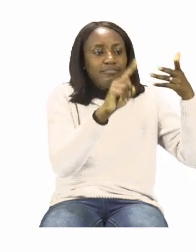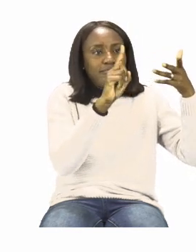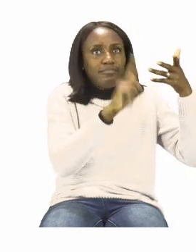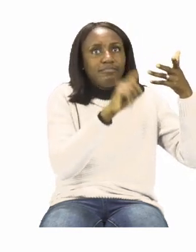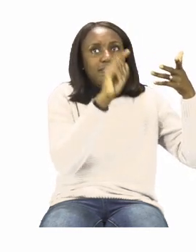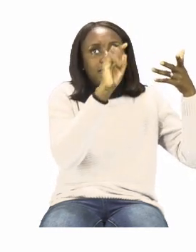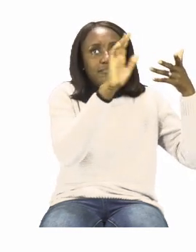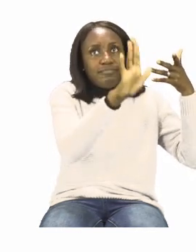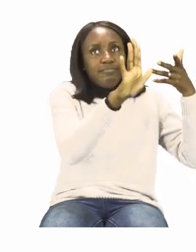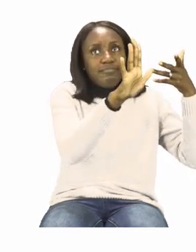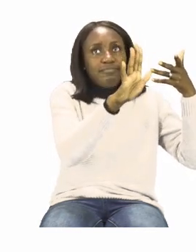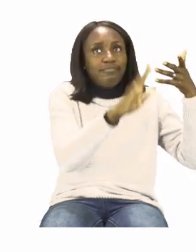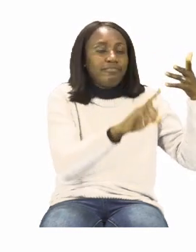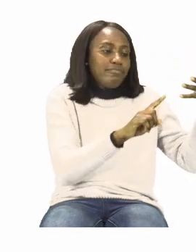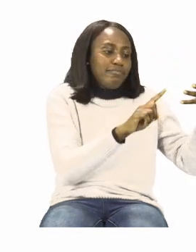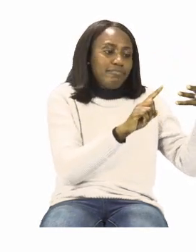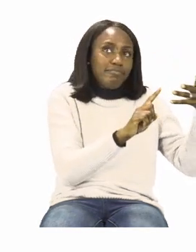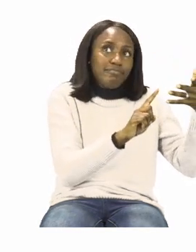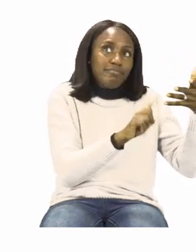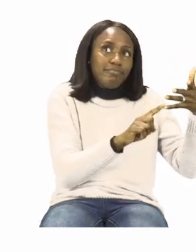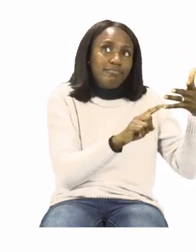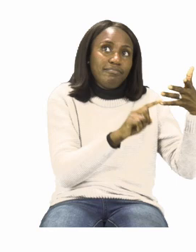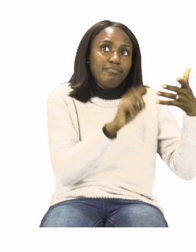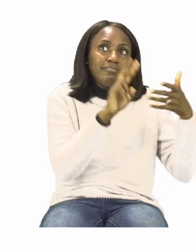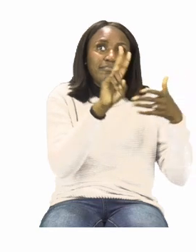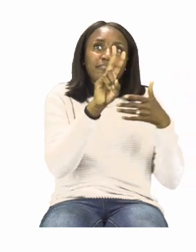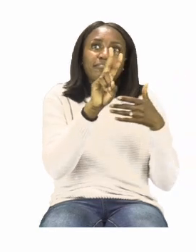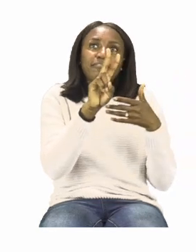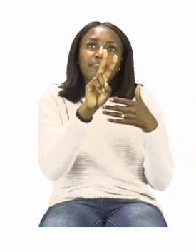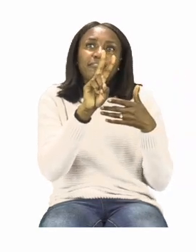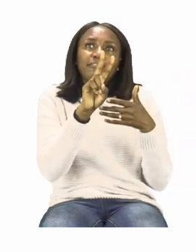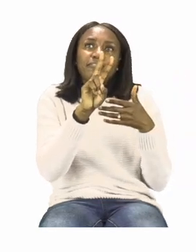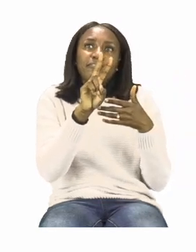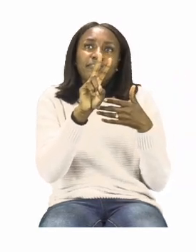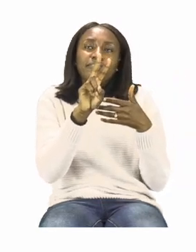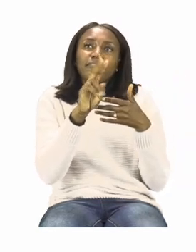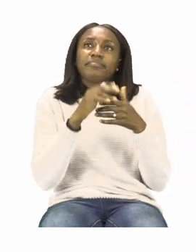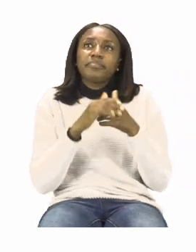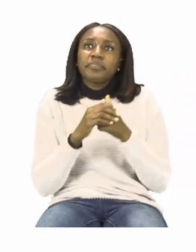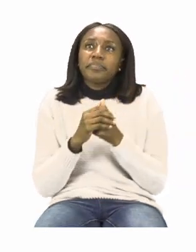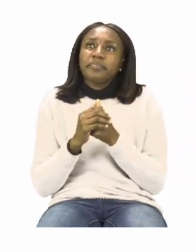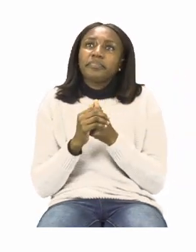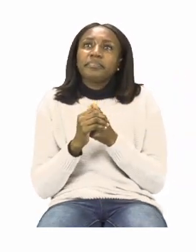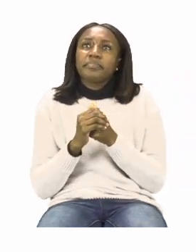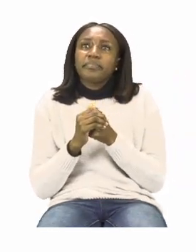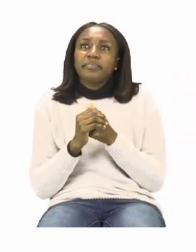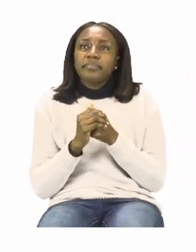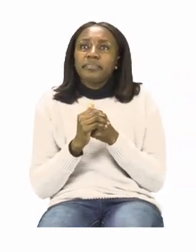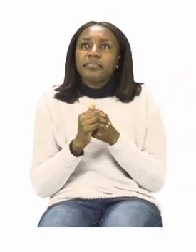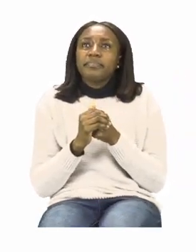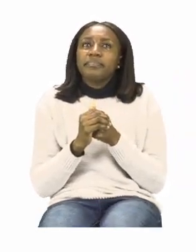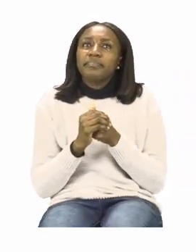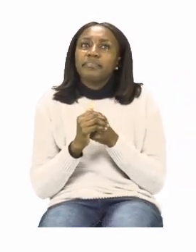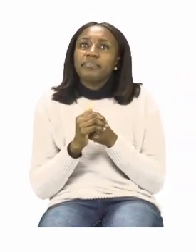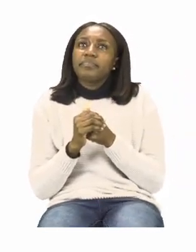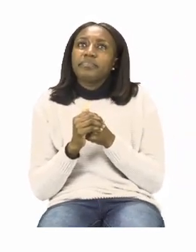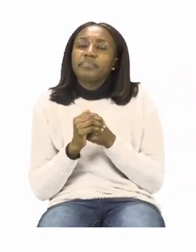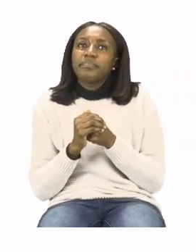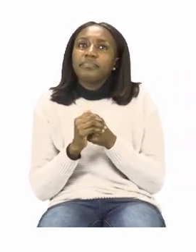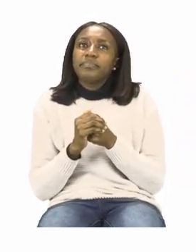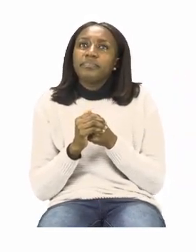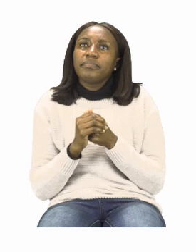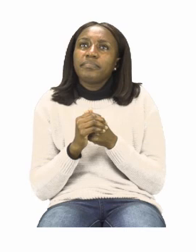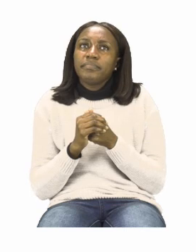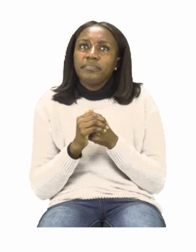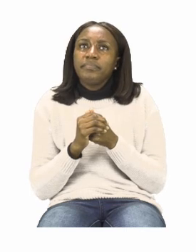1, number 5, and number 2. So, in